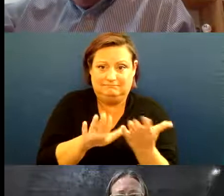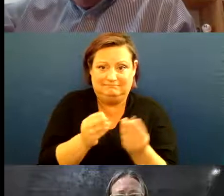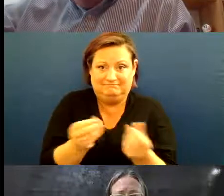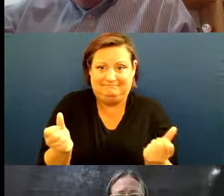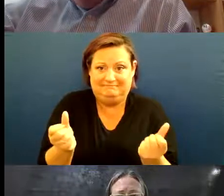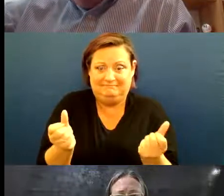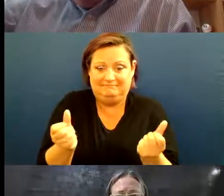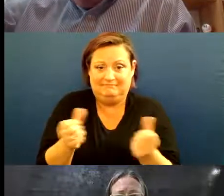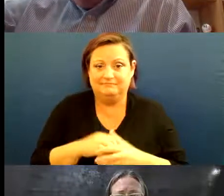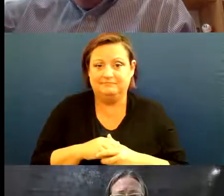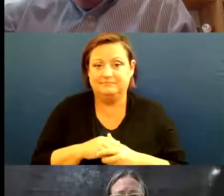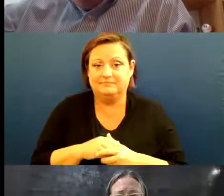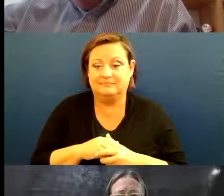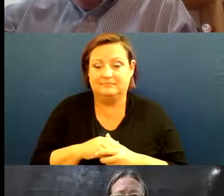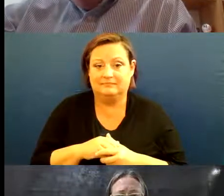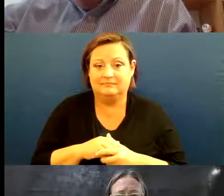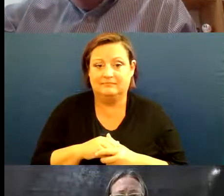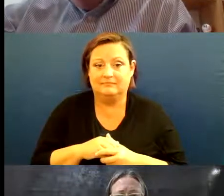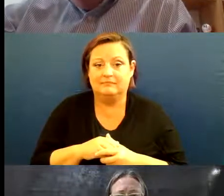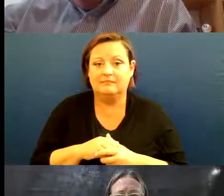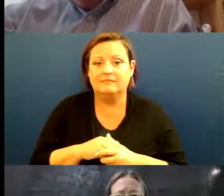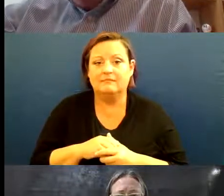I think one of the reasons that